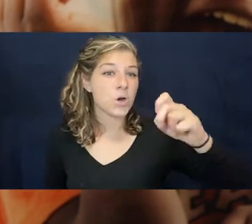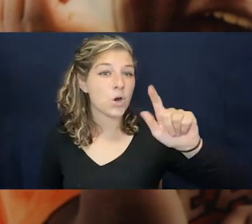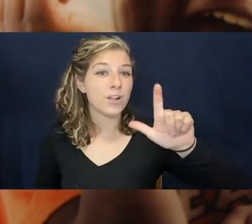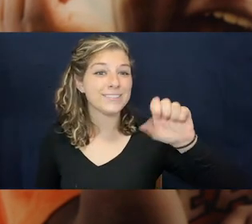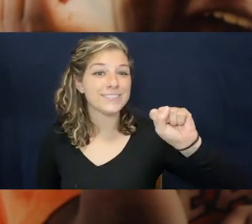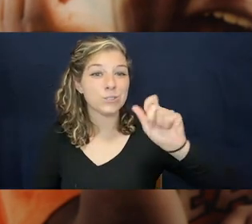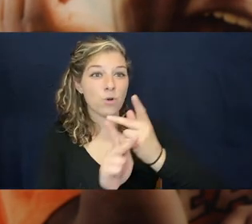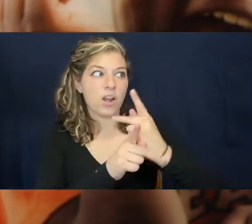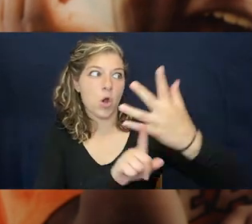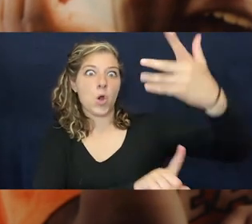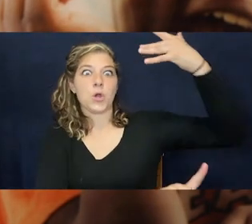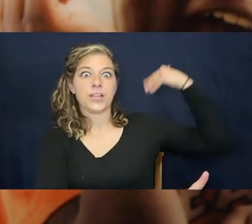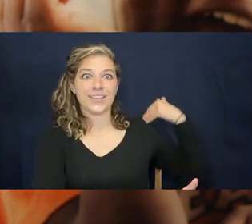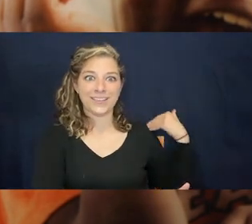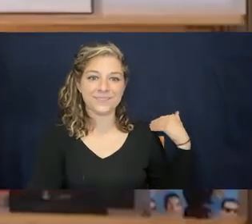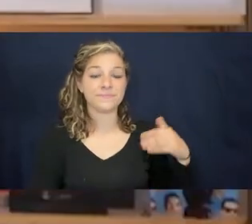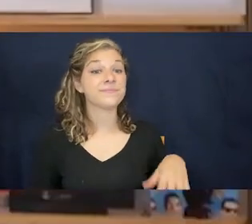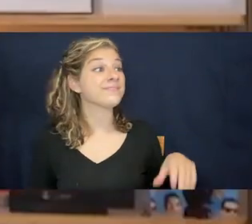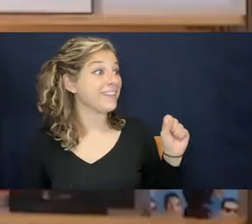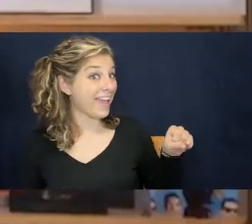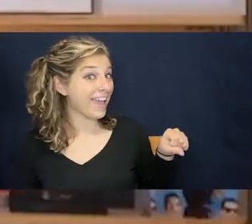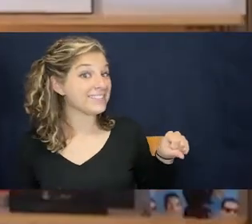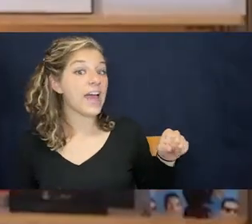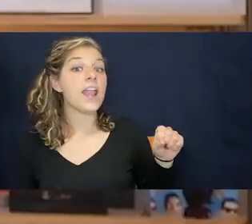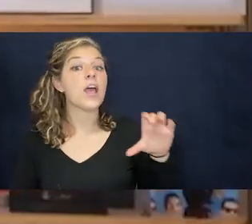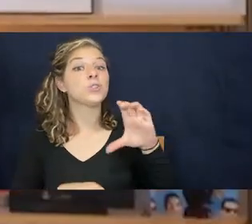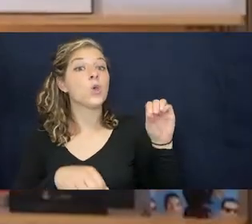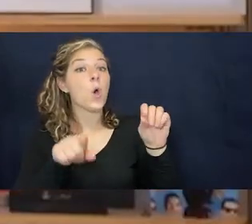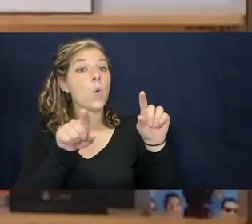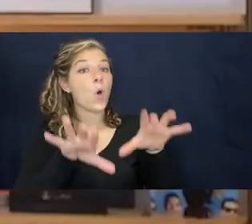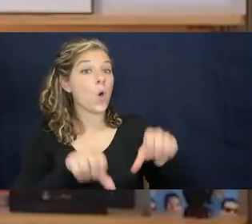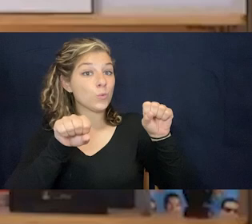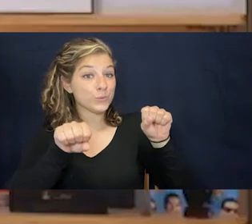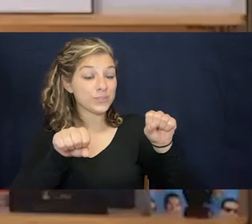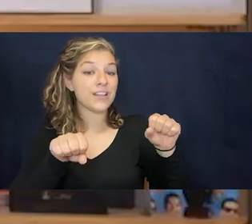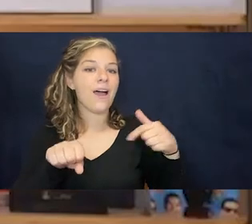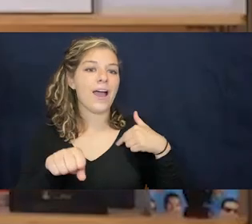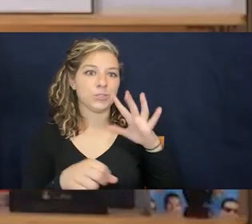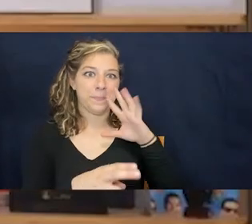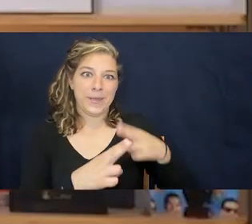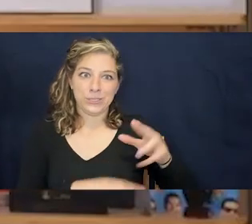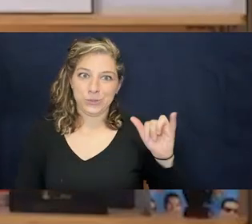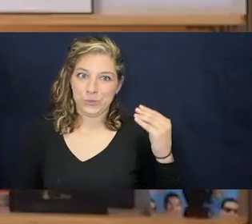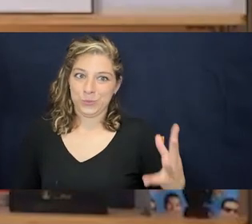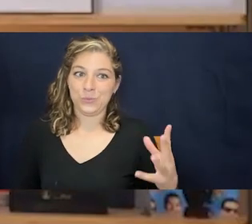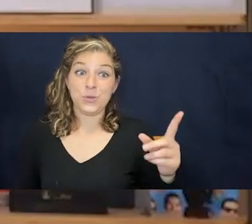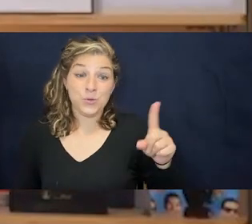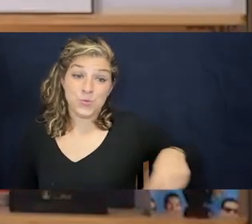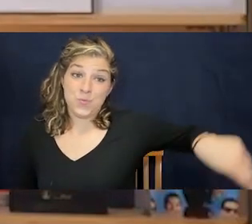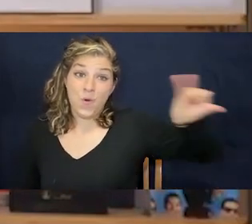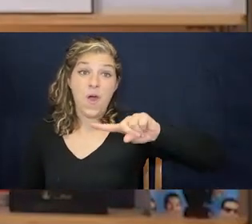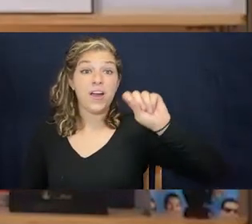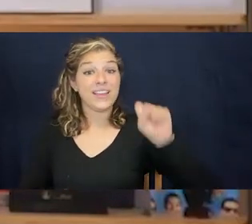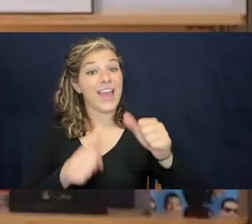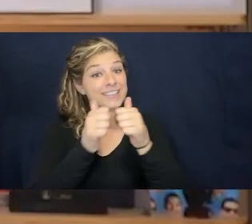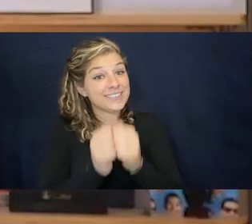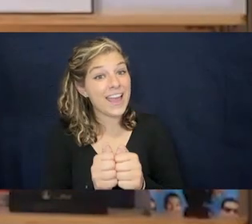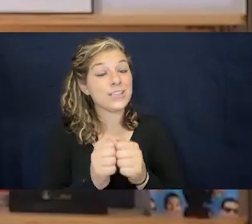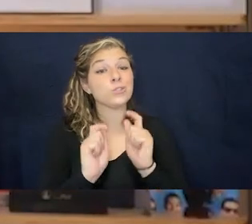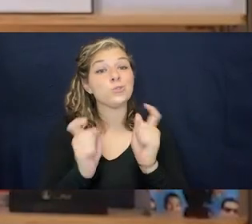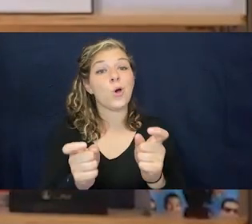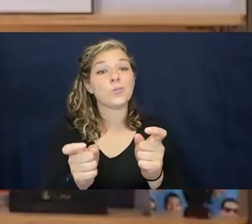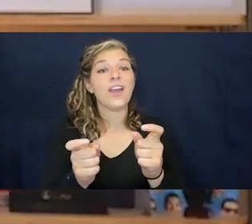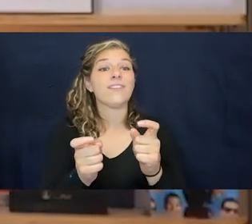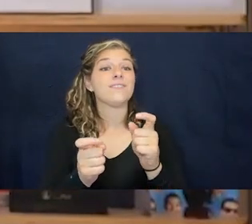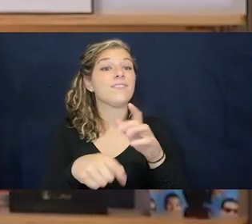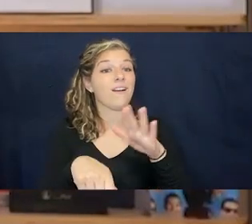project early, early days. And as co-host, I probably should mention that you all can text